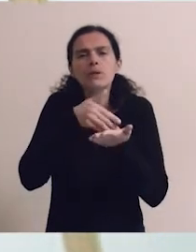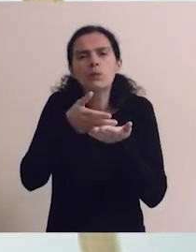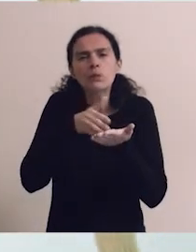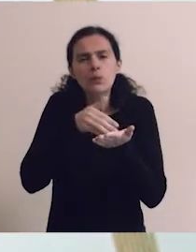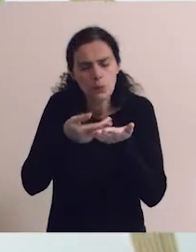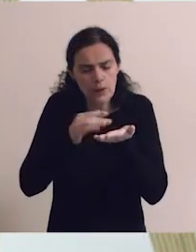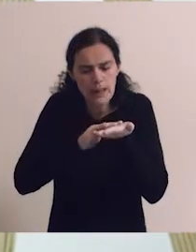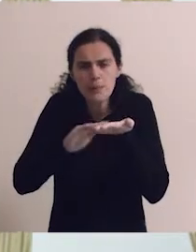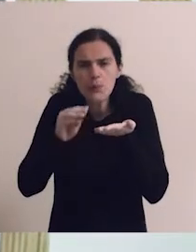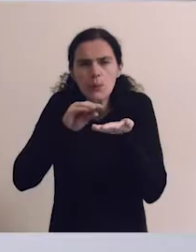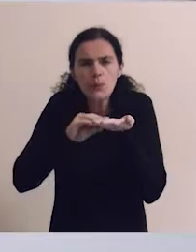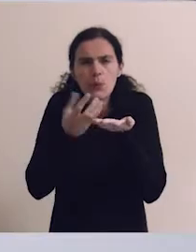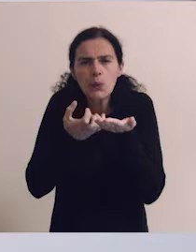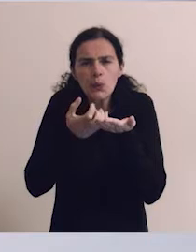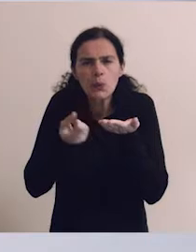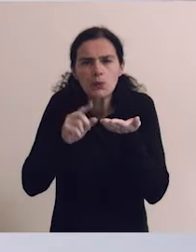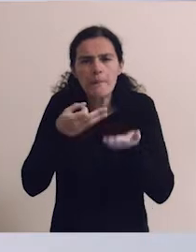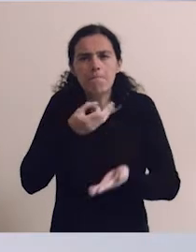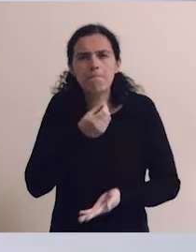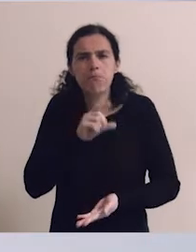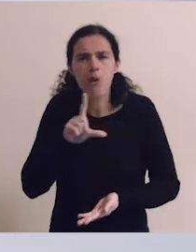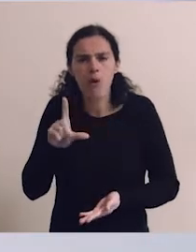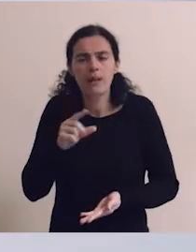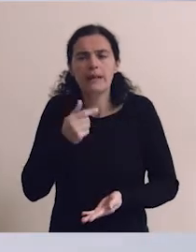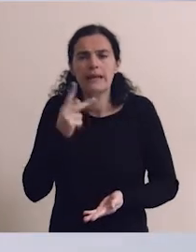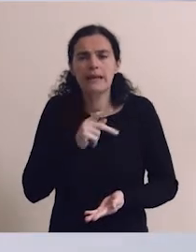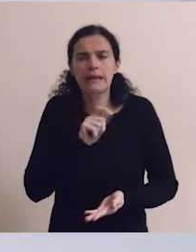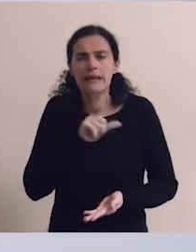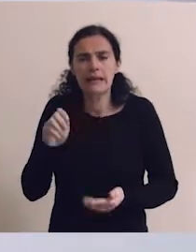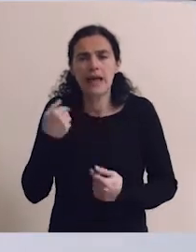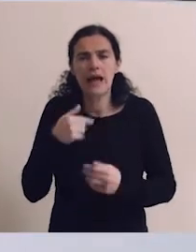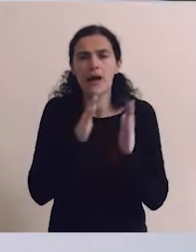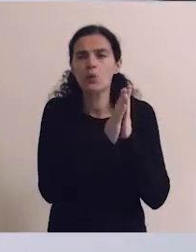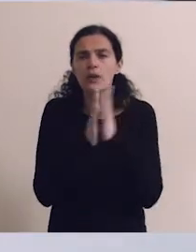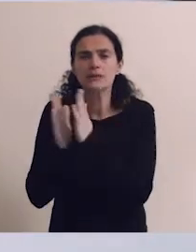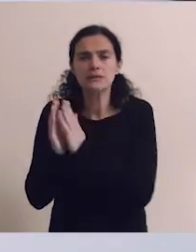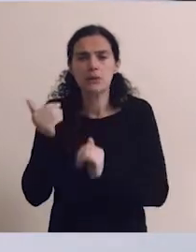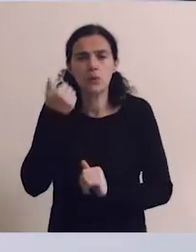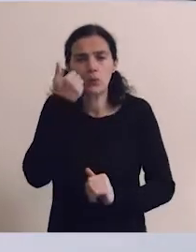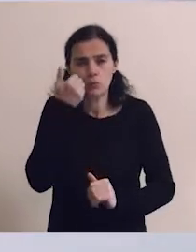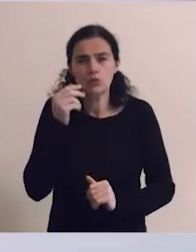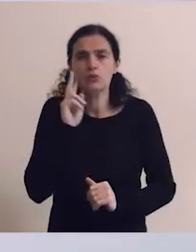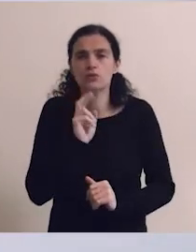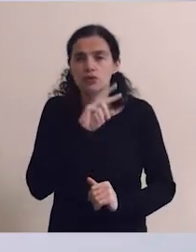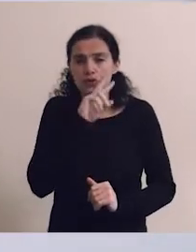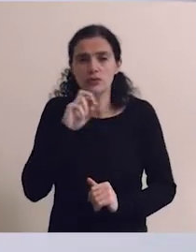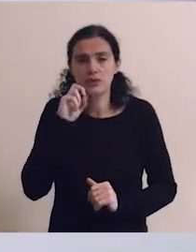monotype by Paul Klee, belongs to the collection of the Israel Museum